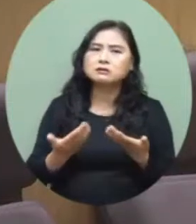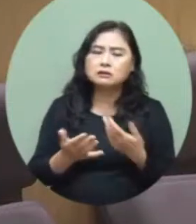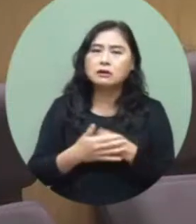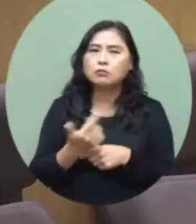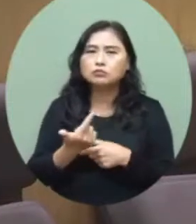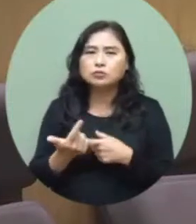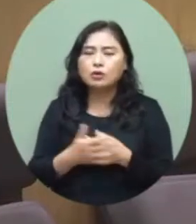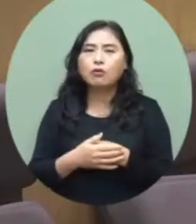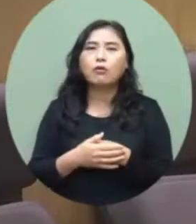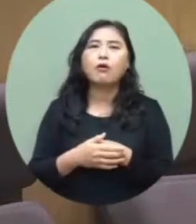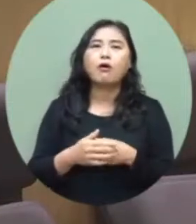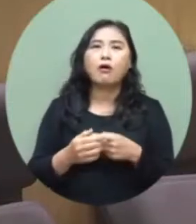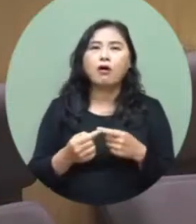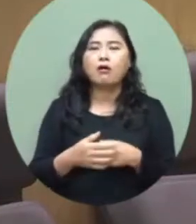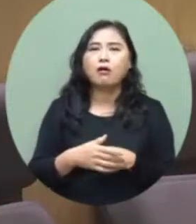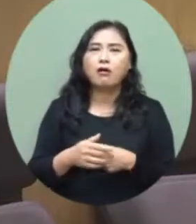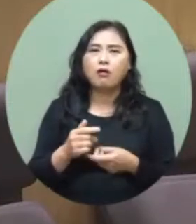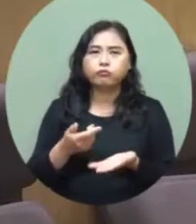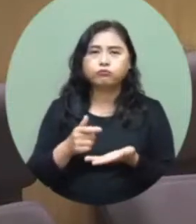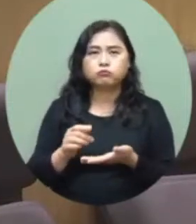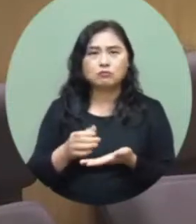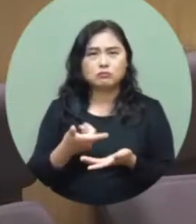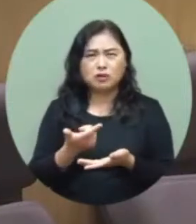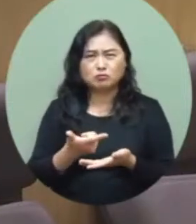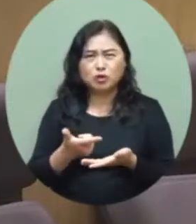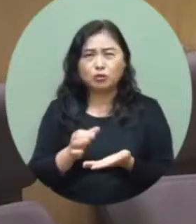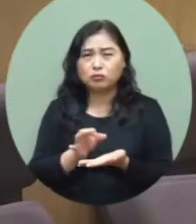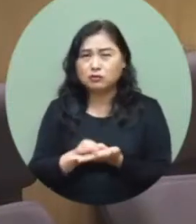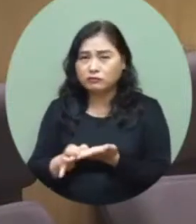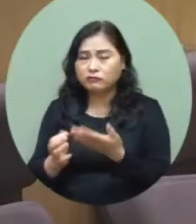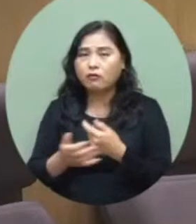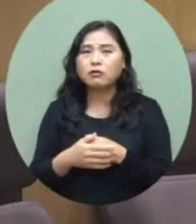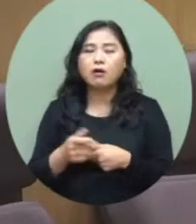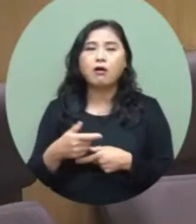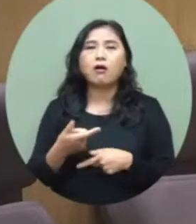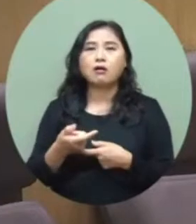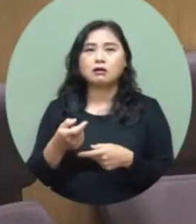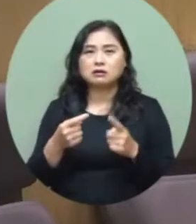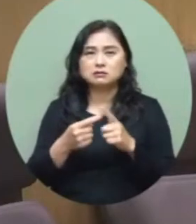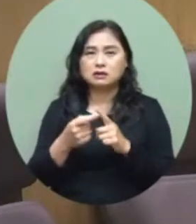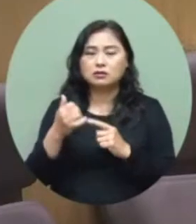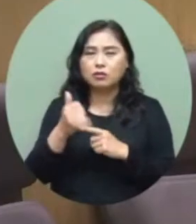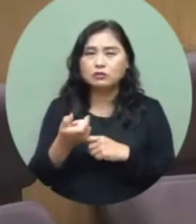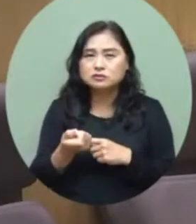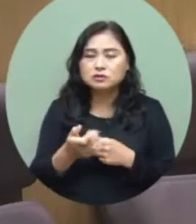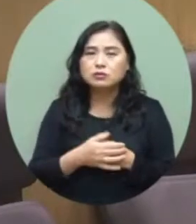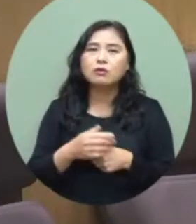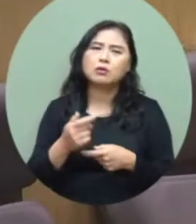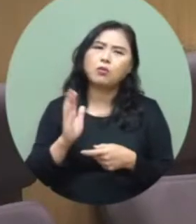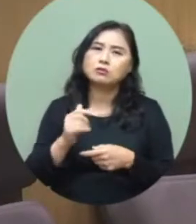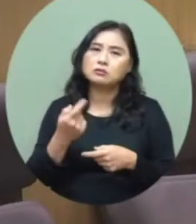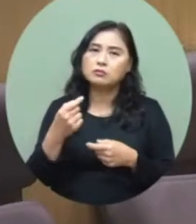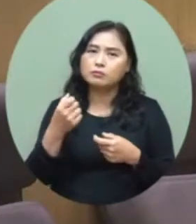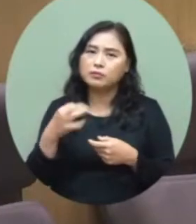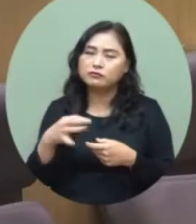many vacancies, and anybody arriving there should be able to take the test. So why is it that only